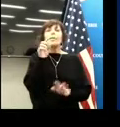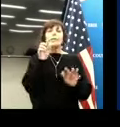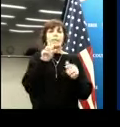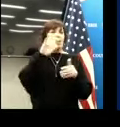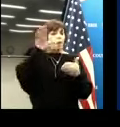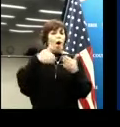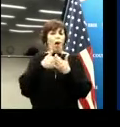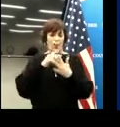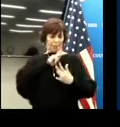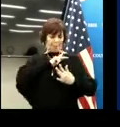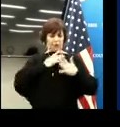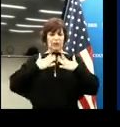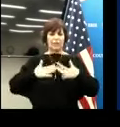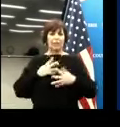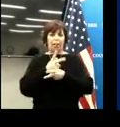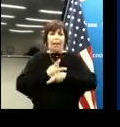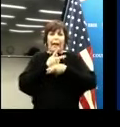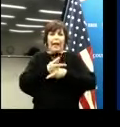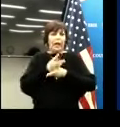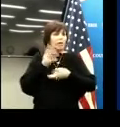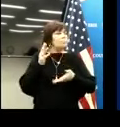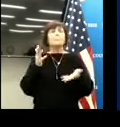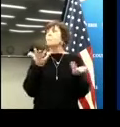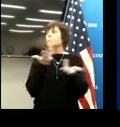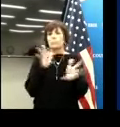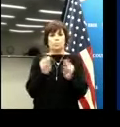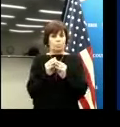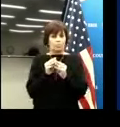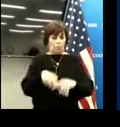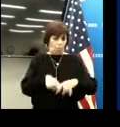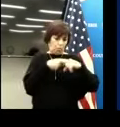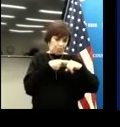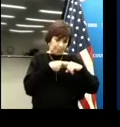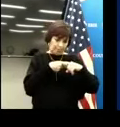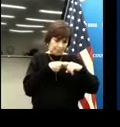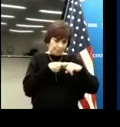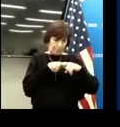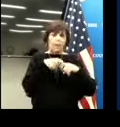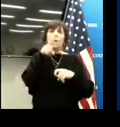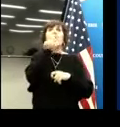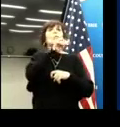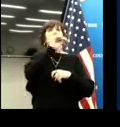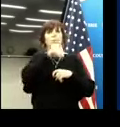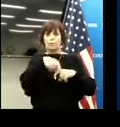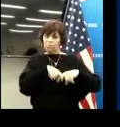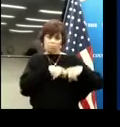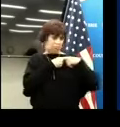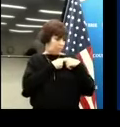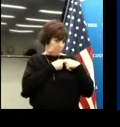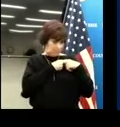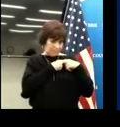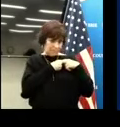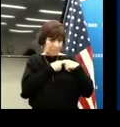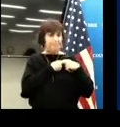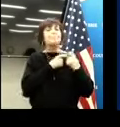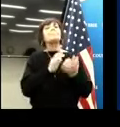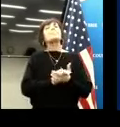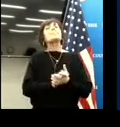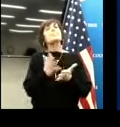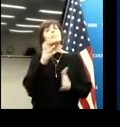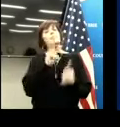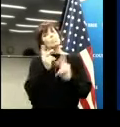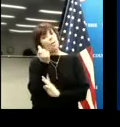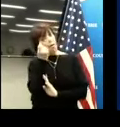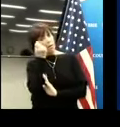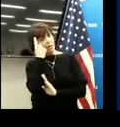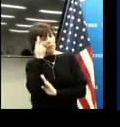other personal care services shall reduce in-person workforce in that area by 100%. So we wanted people to